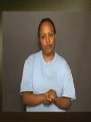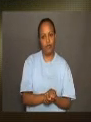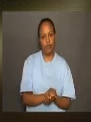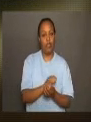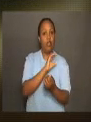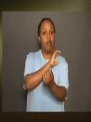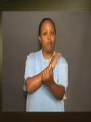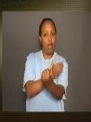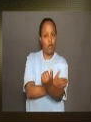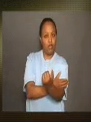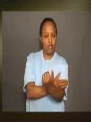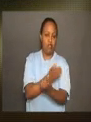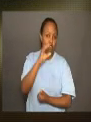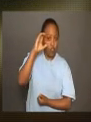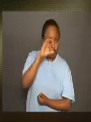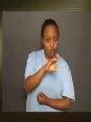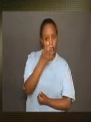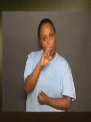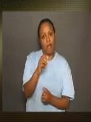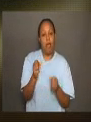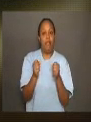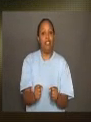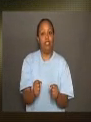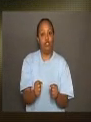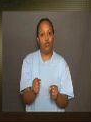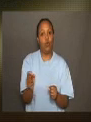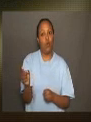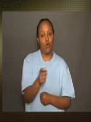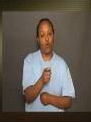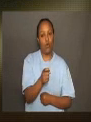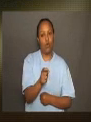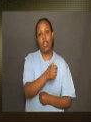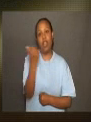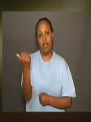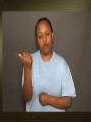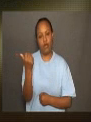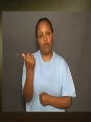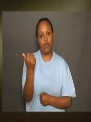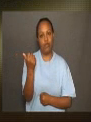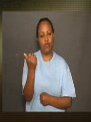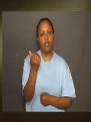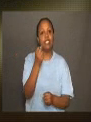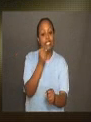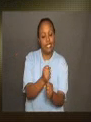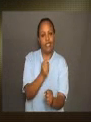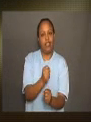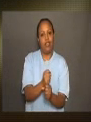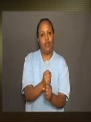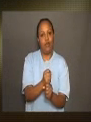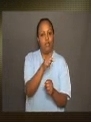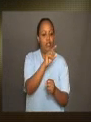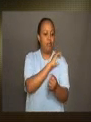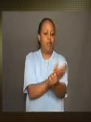Power is the force or ability to compel others to do what the power